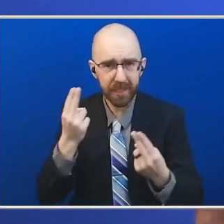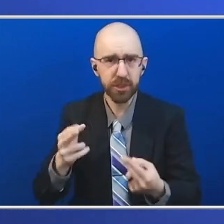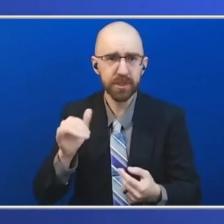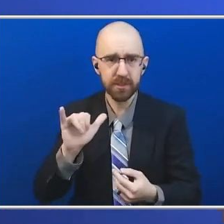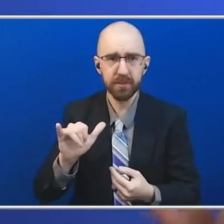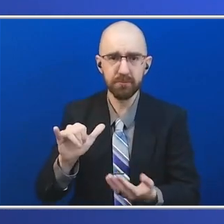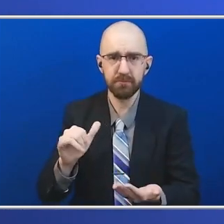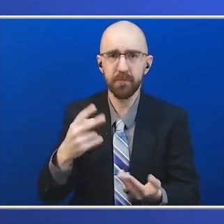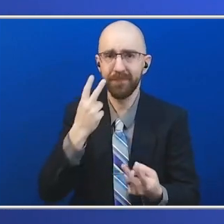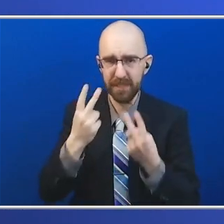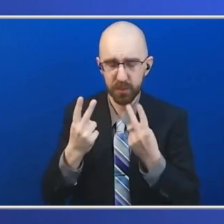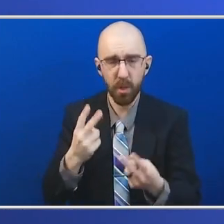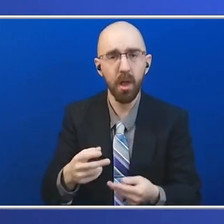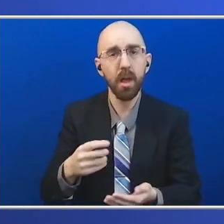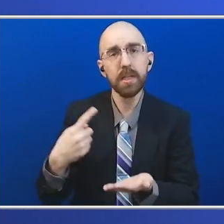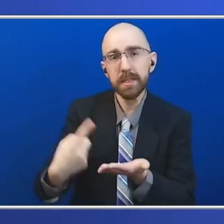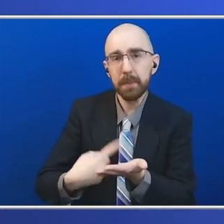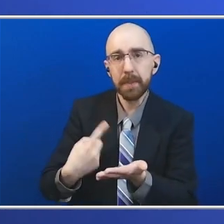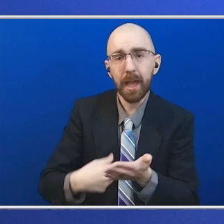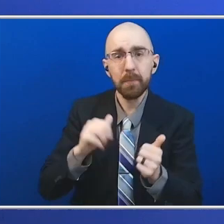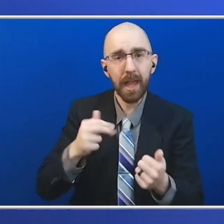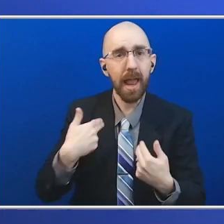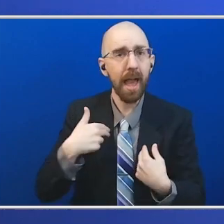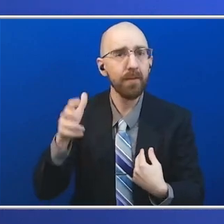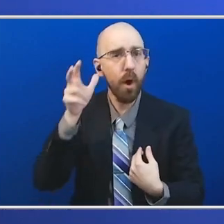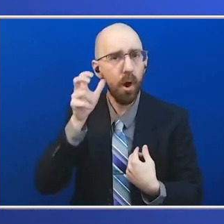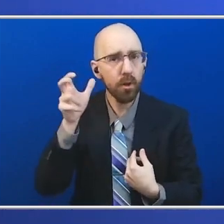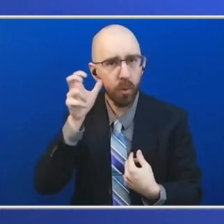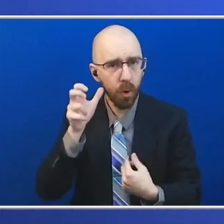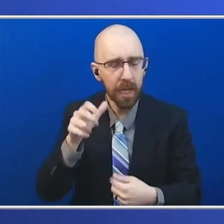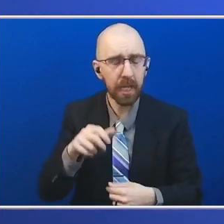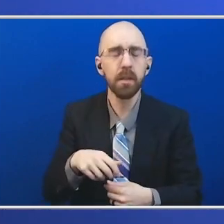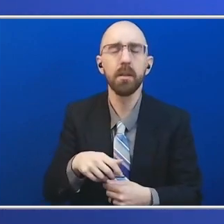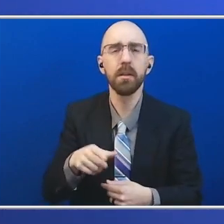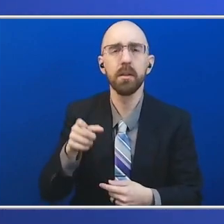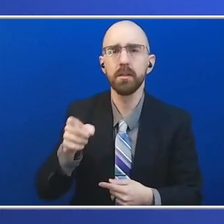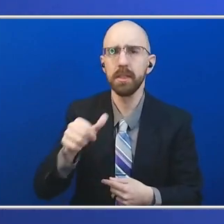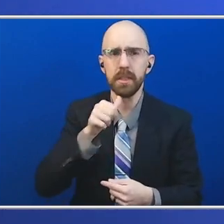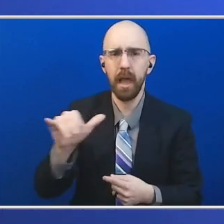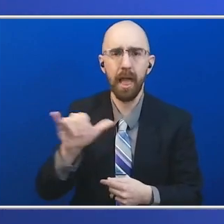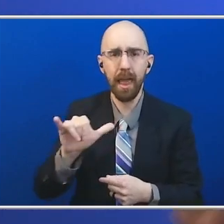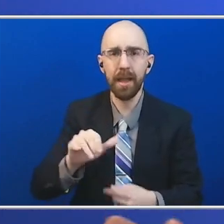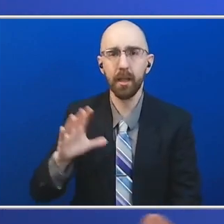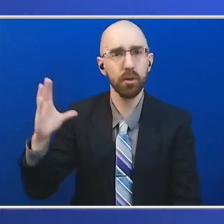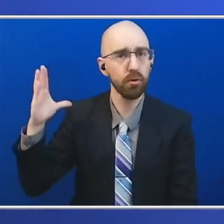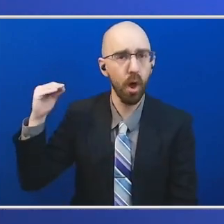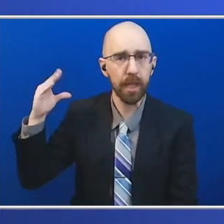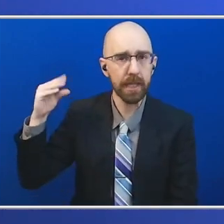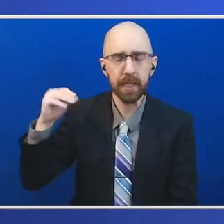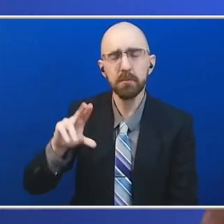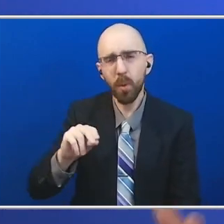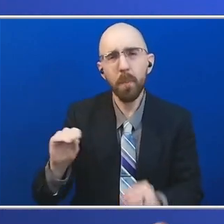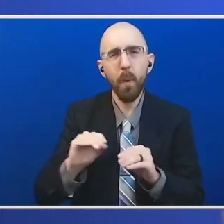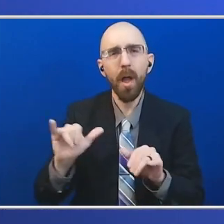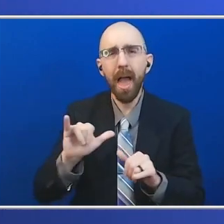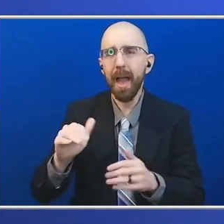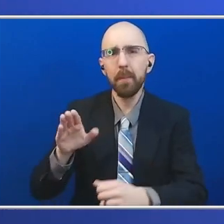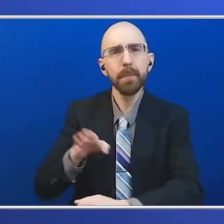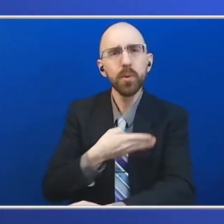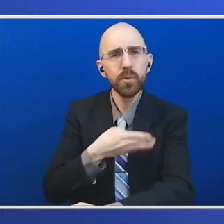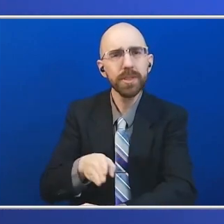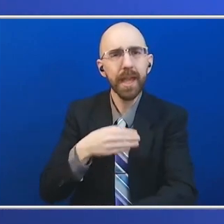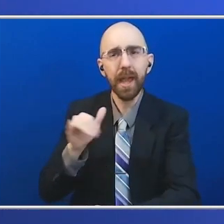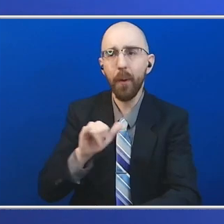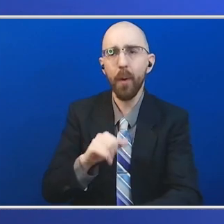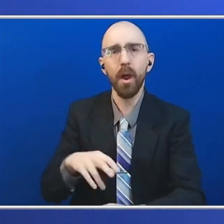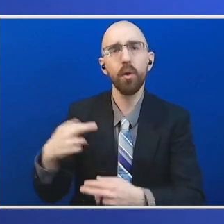people at times can have auditory ones. The auditory ones are not like someone talking to them, it's more like a music, a religious hymn that might be